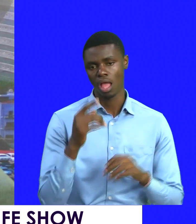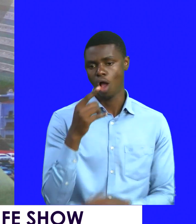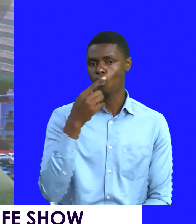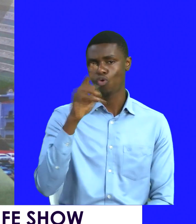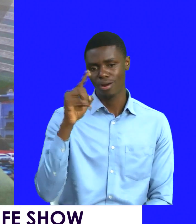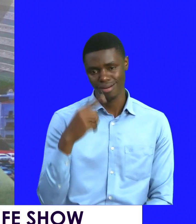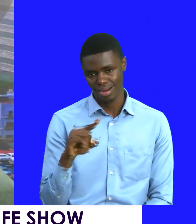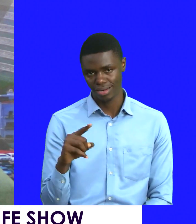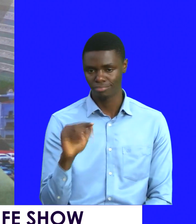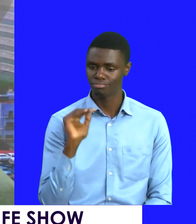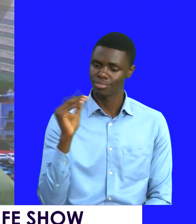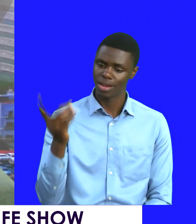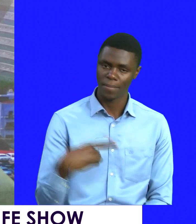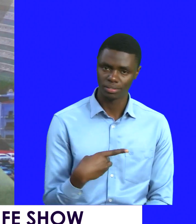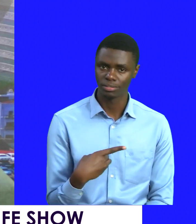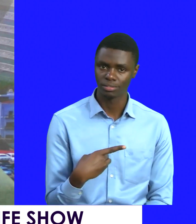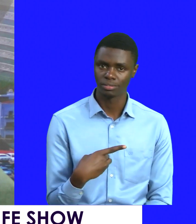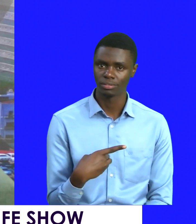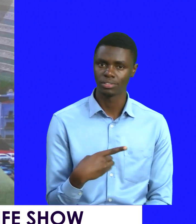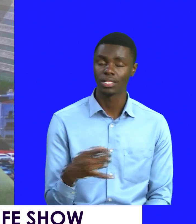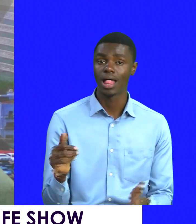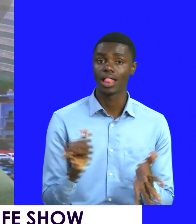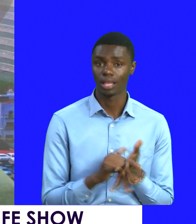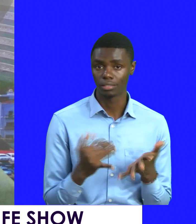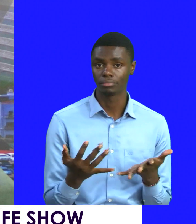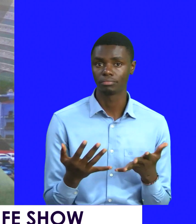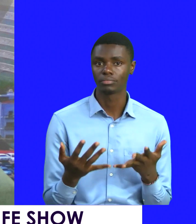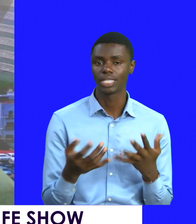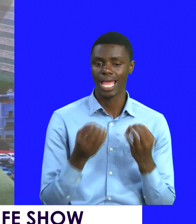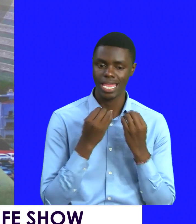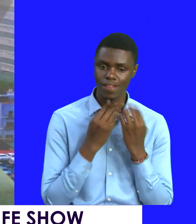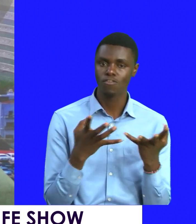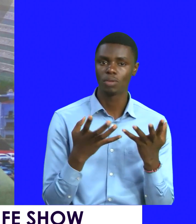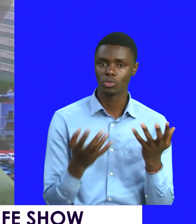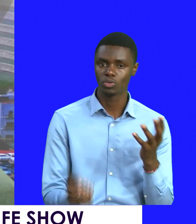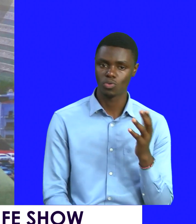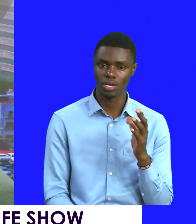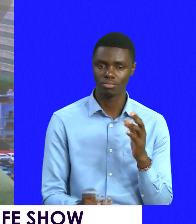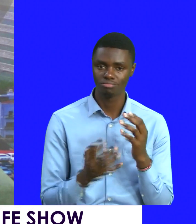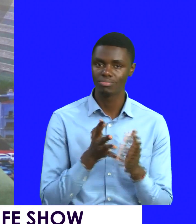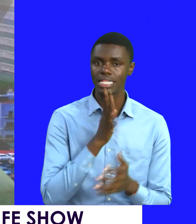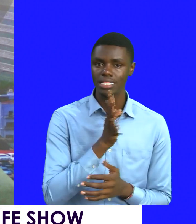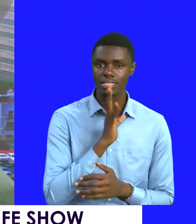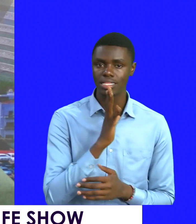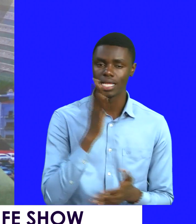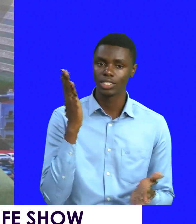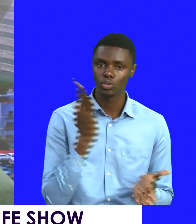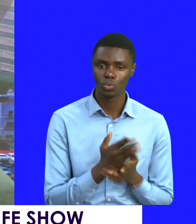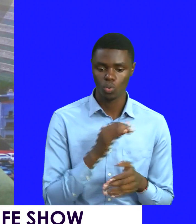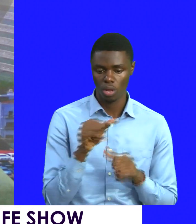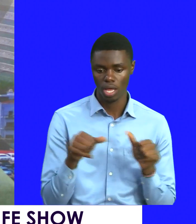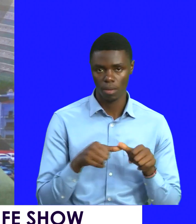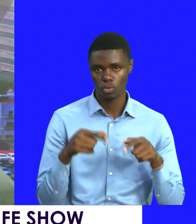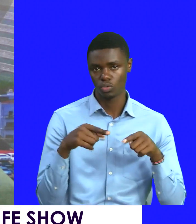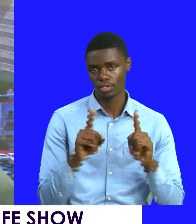Correctness demands that the information you're bringing out of you is true about you.